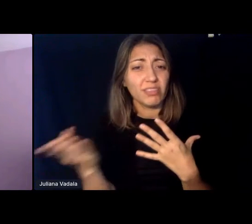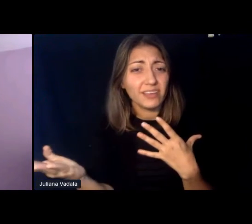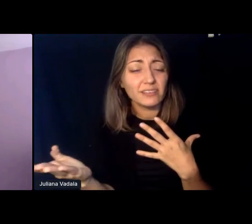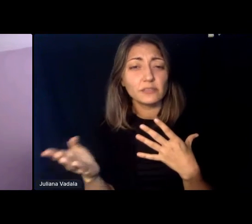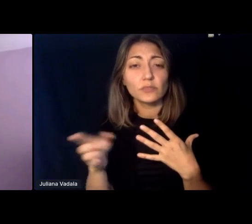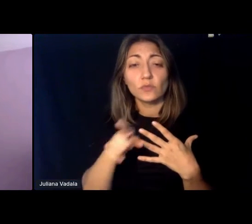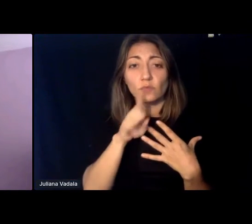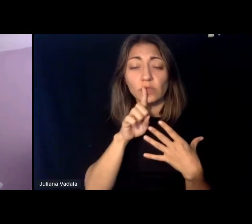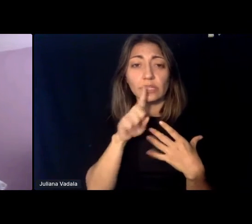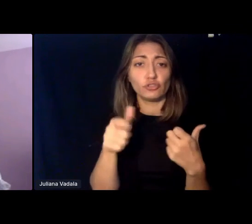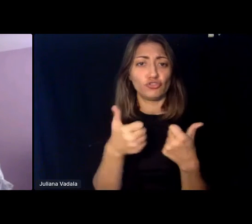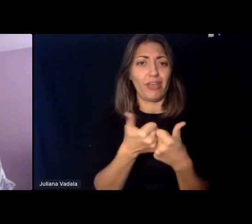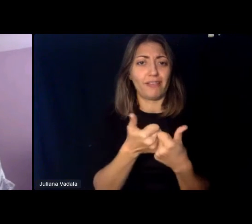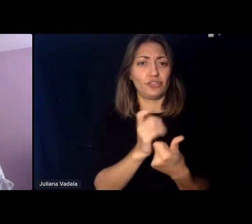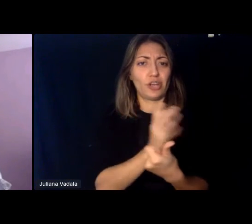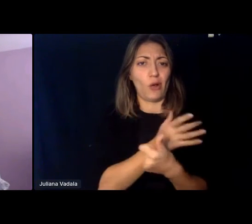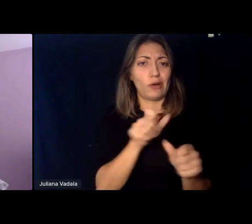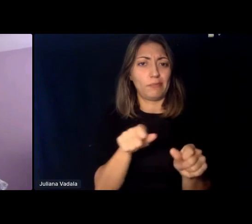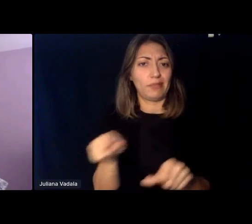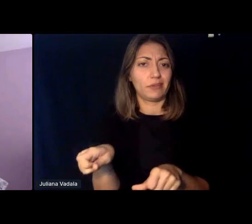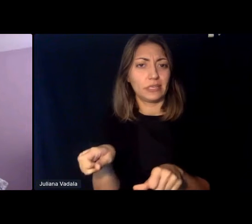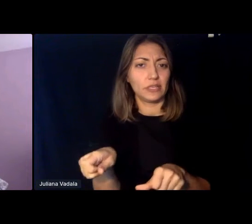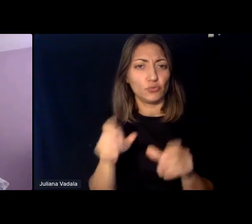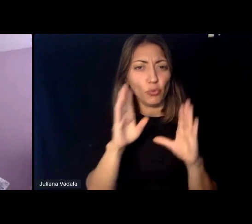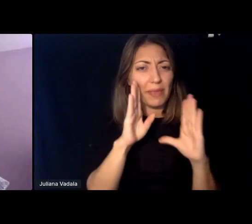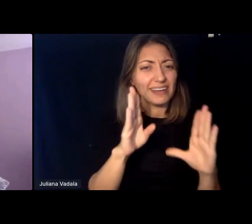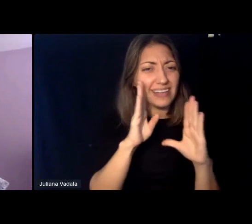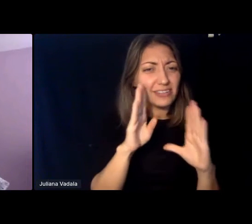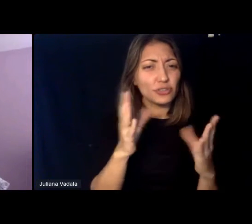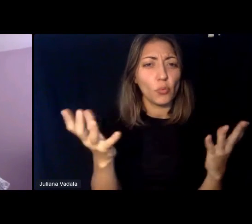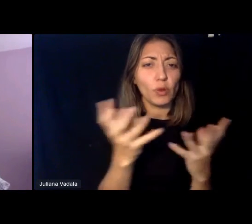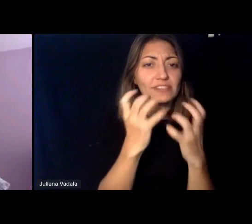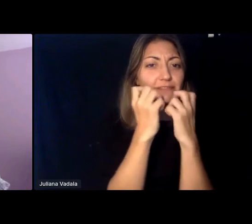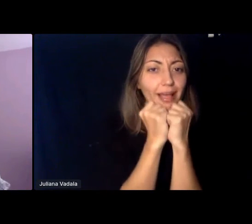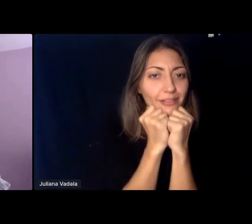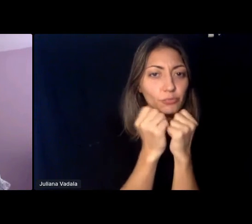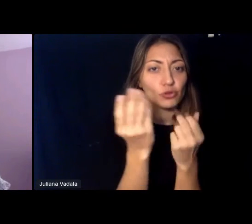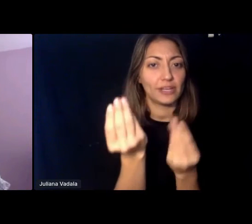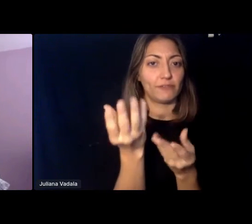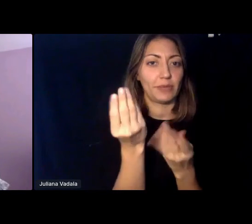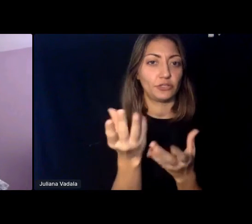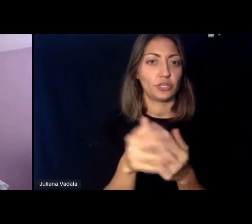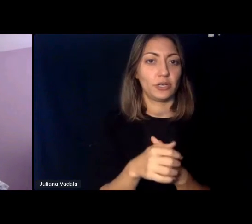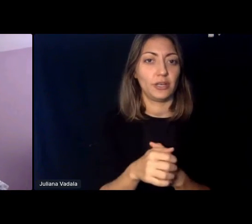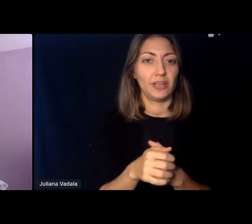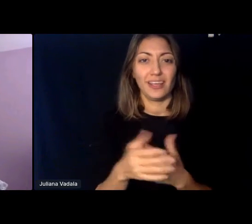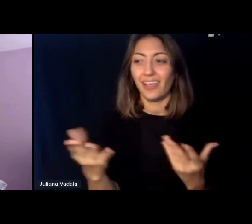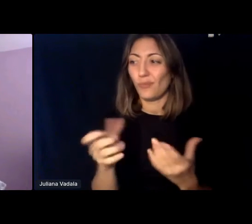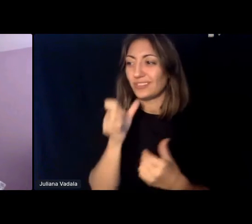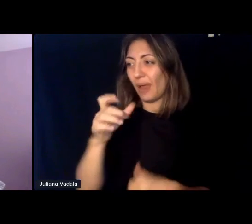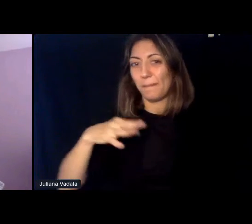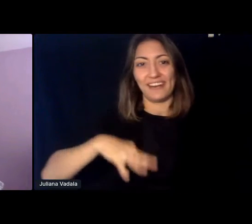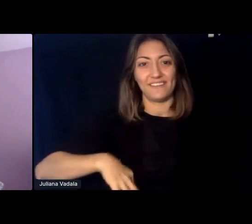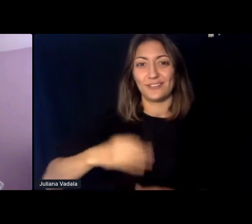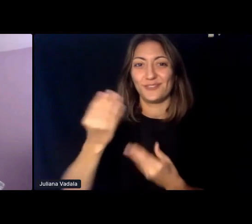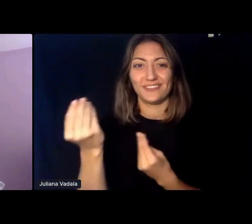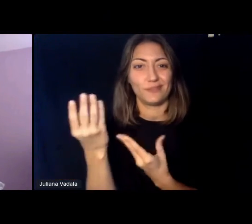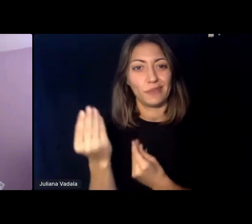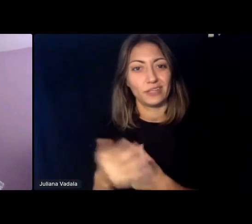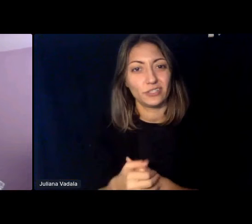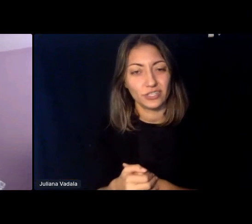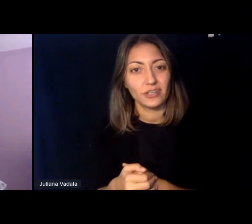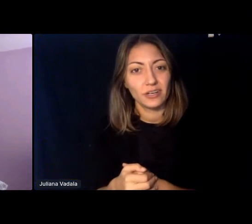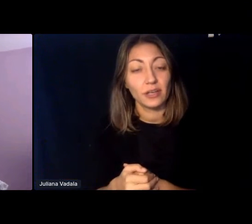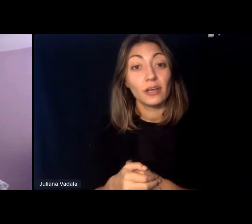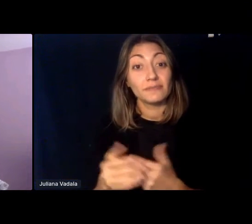information, what is not valuable information. Yet you and I are often called upon to be the helpers in